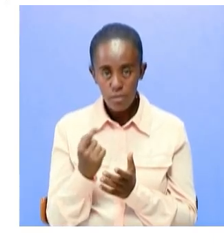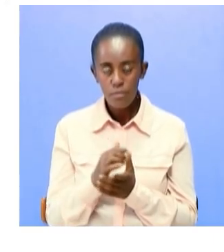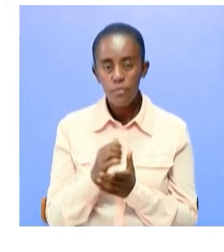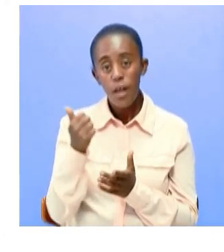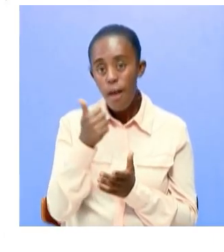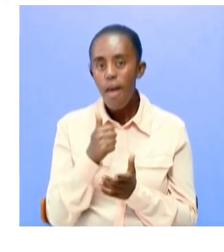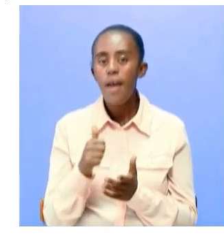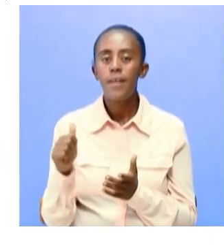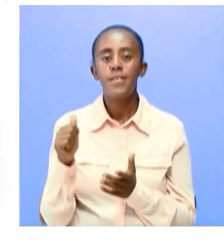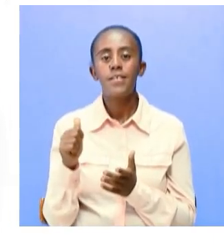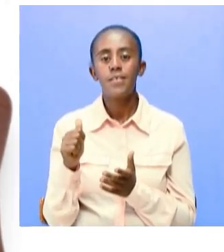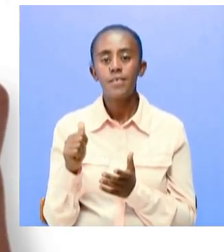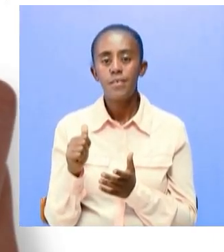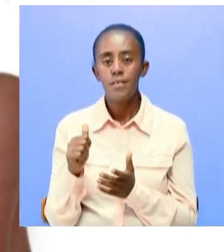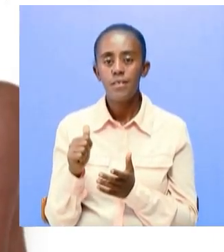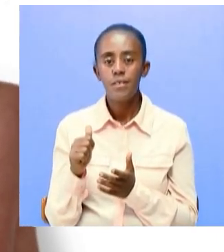any